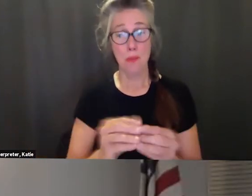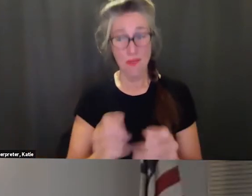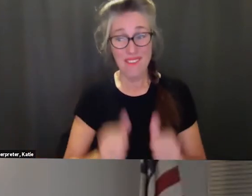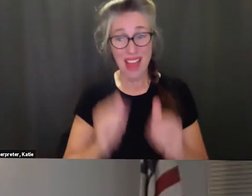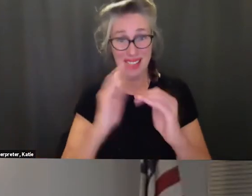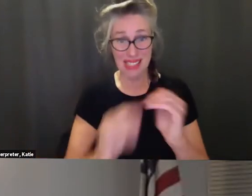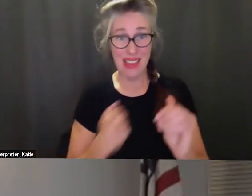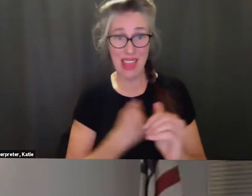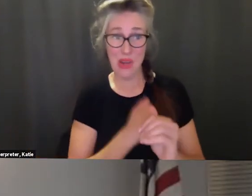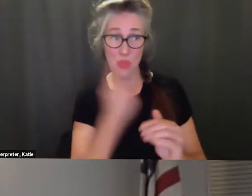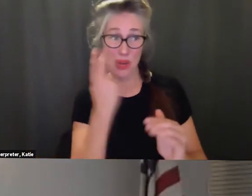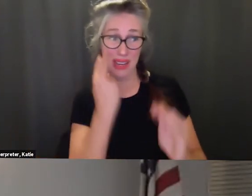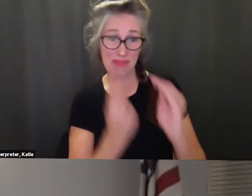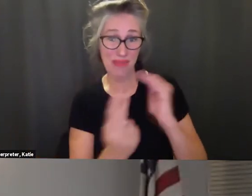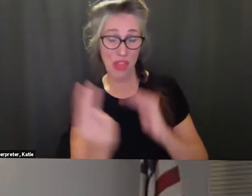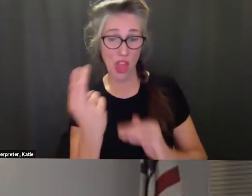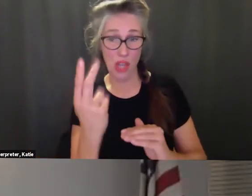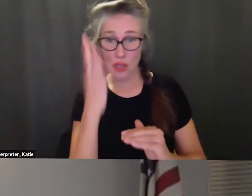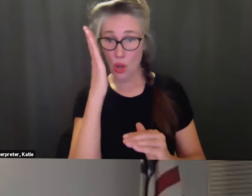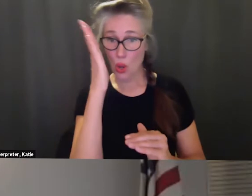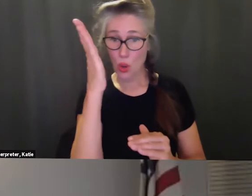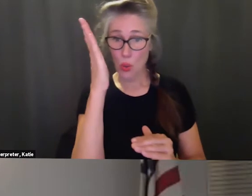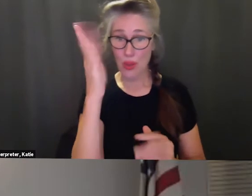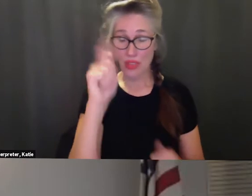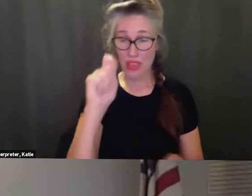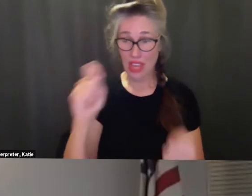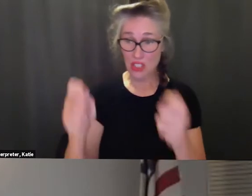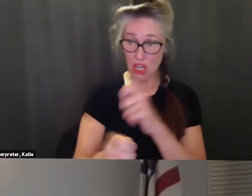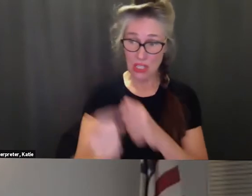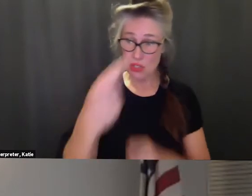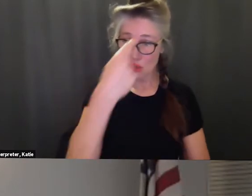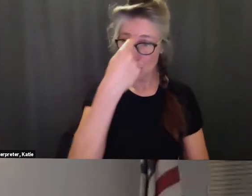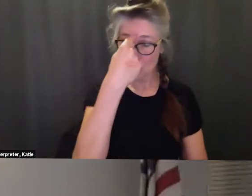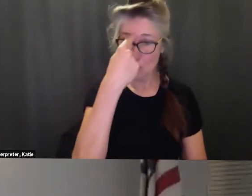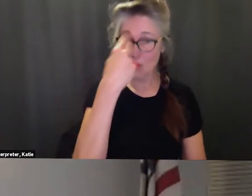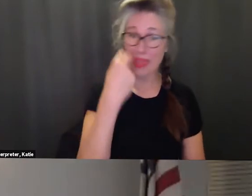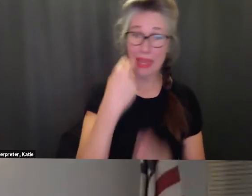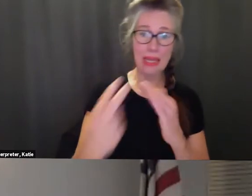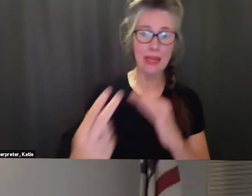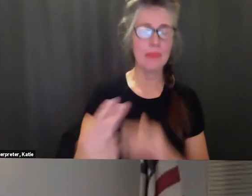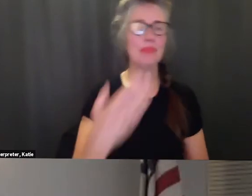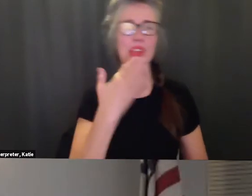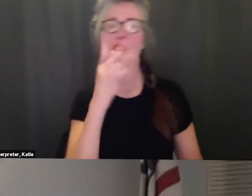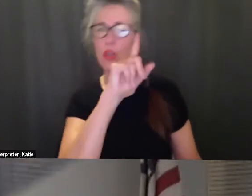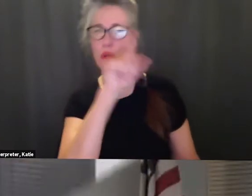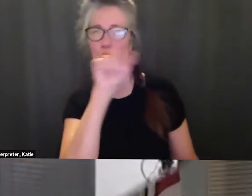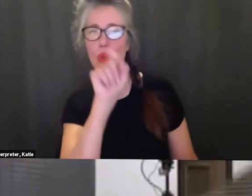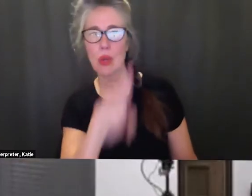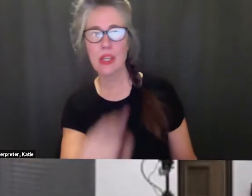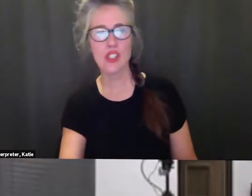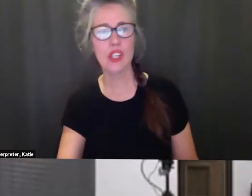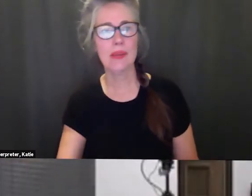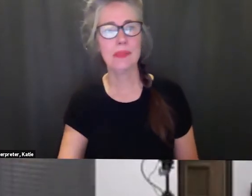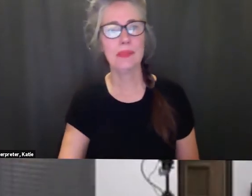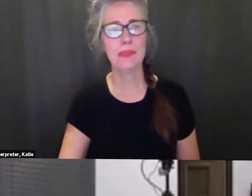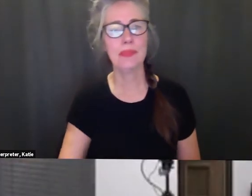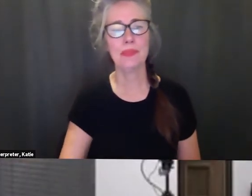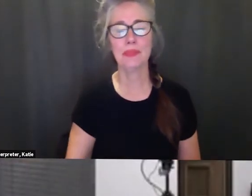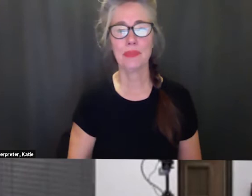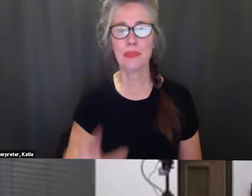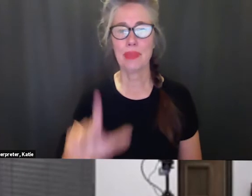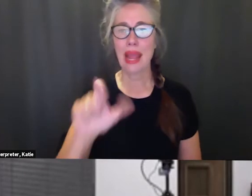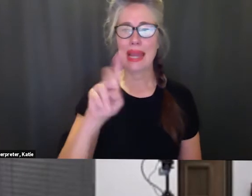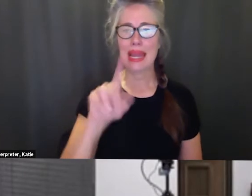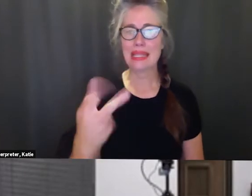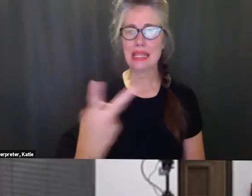would, are those going to change, do you think? That's a really good question. And, Lacey and I talked at length about